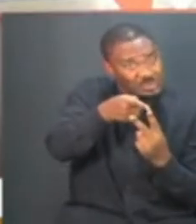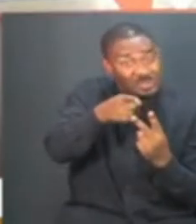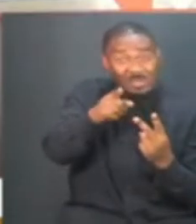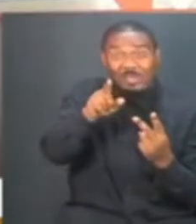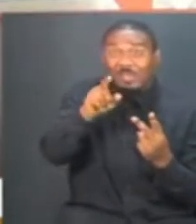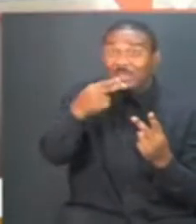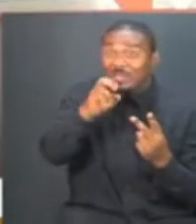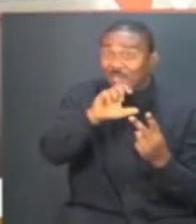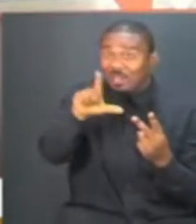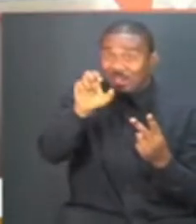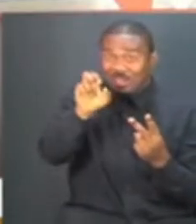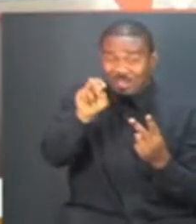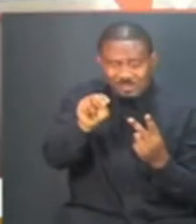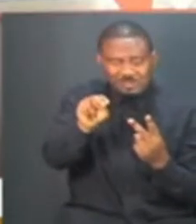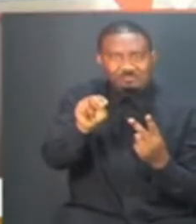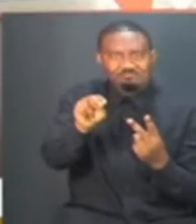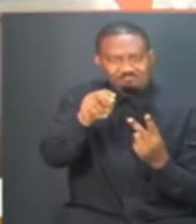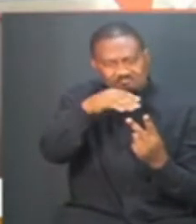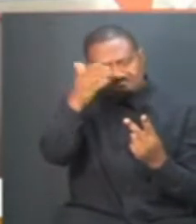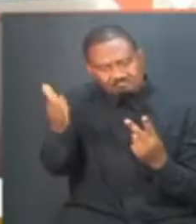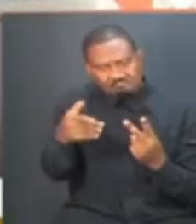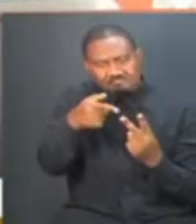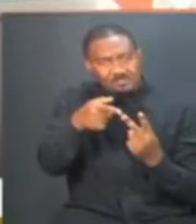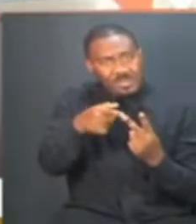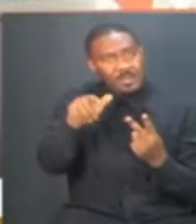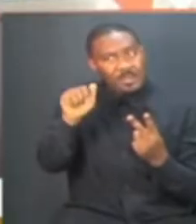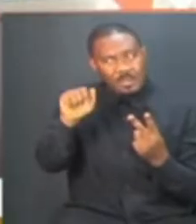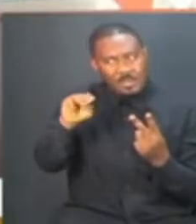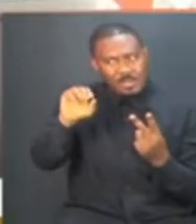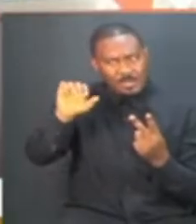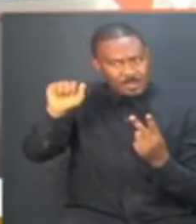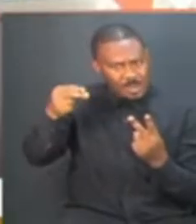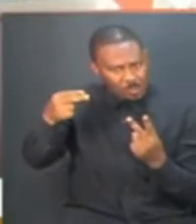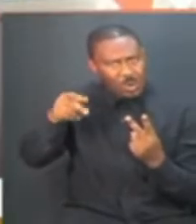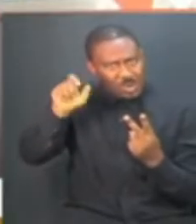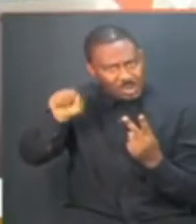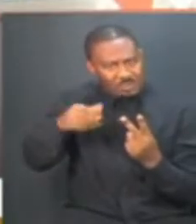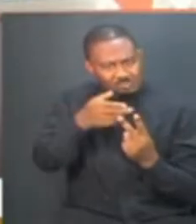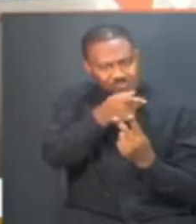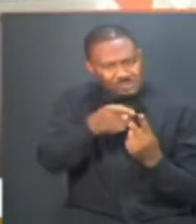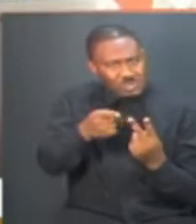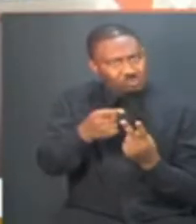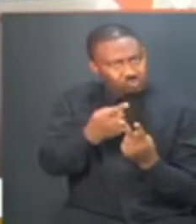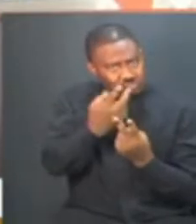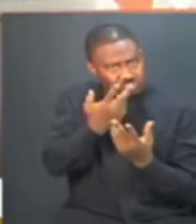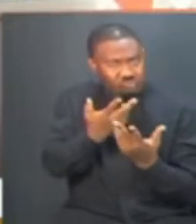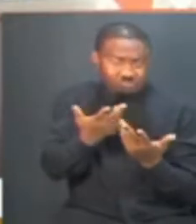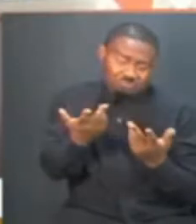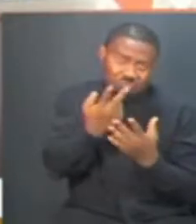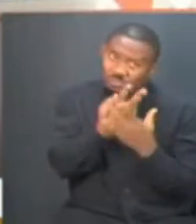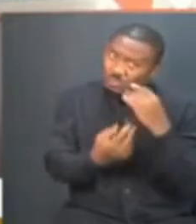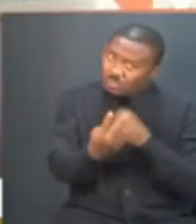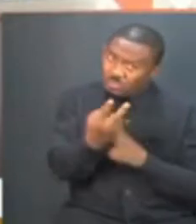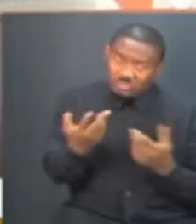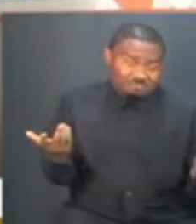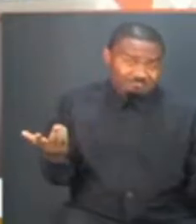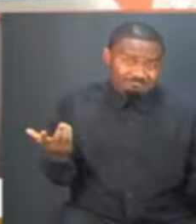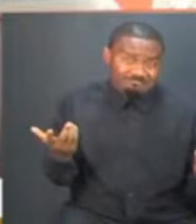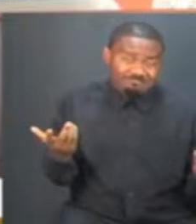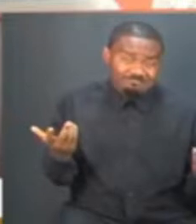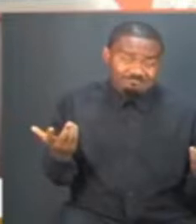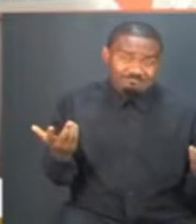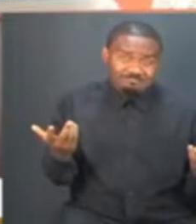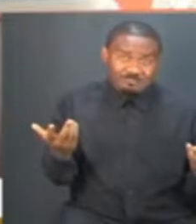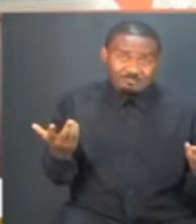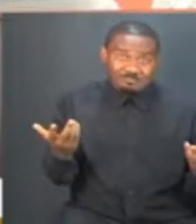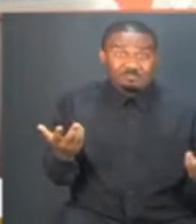then after which we can proceed to take the one that stands in the name of Dr. Stephen Amoah. So 2